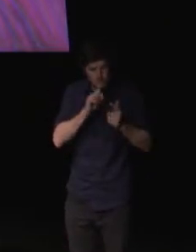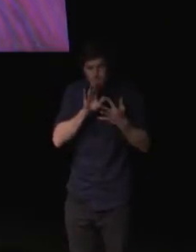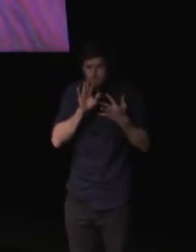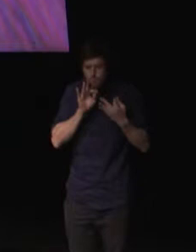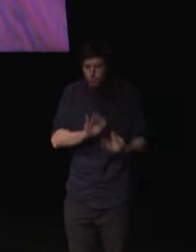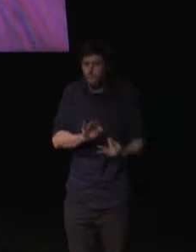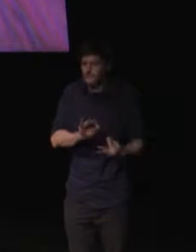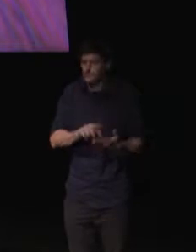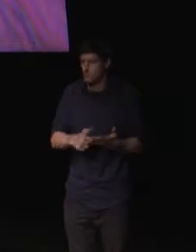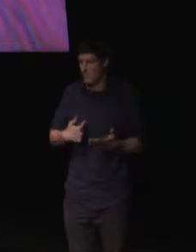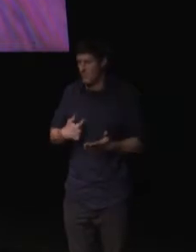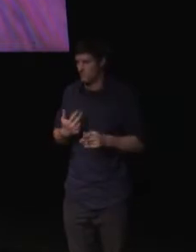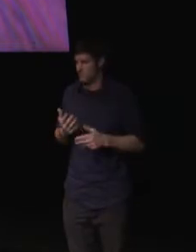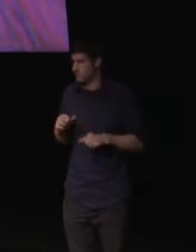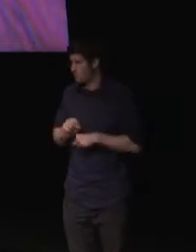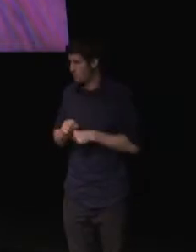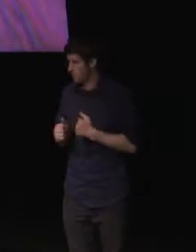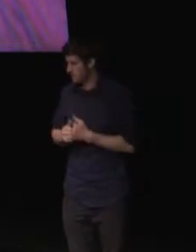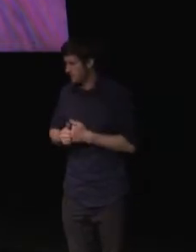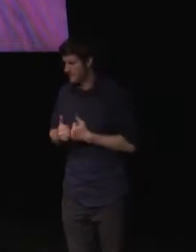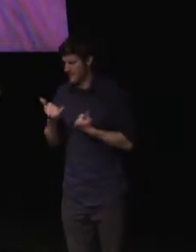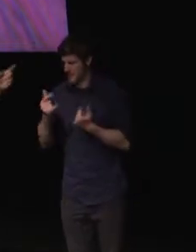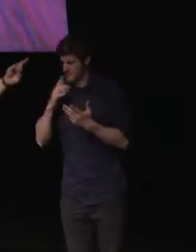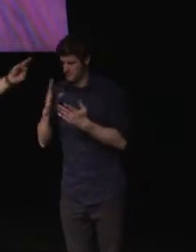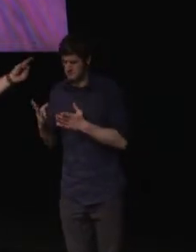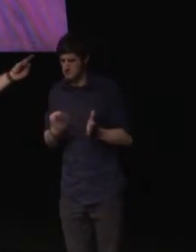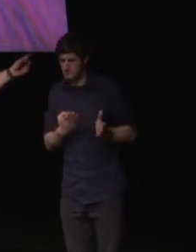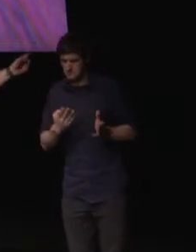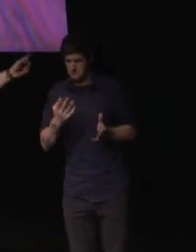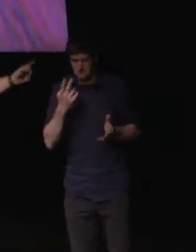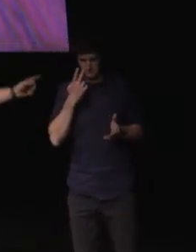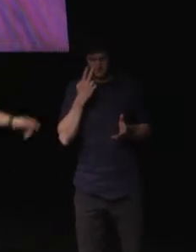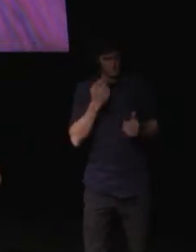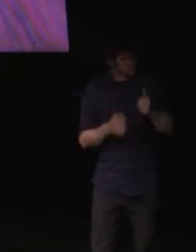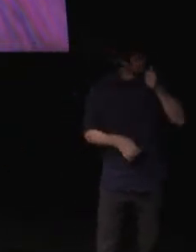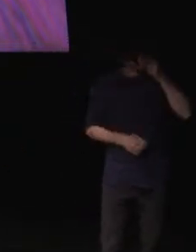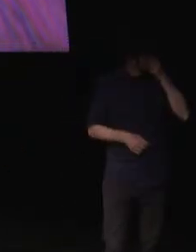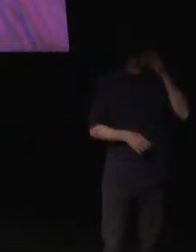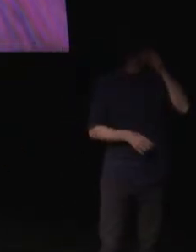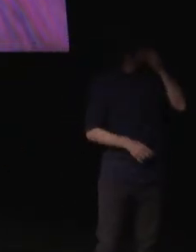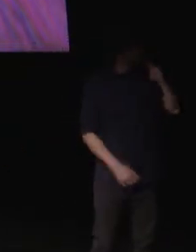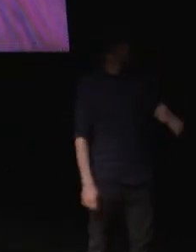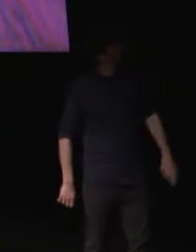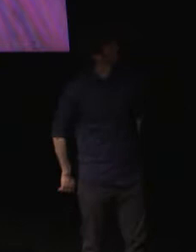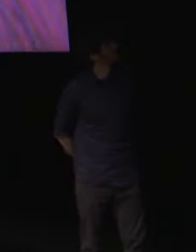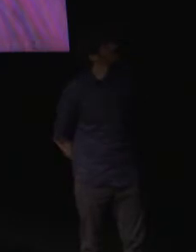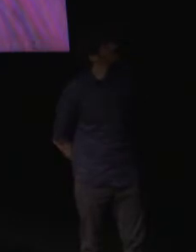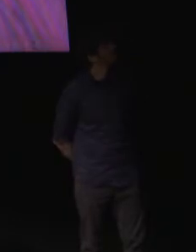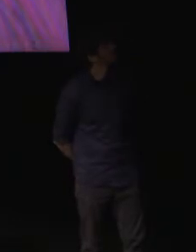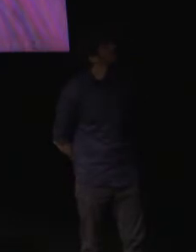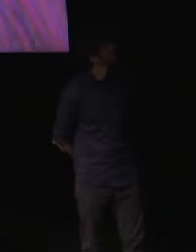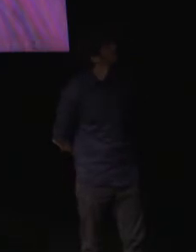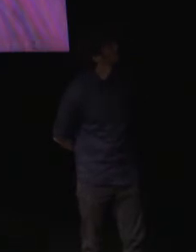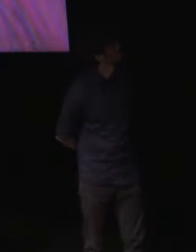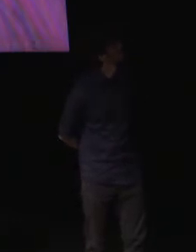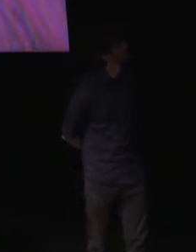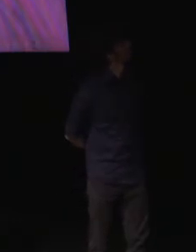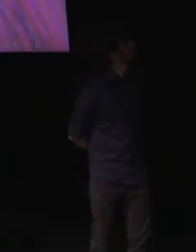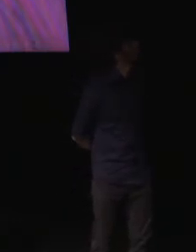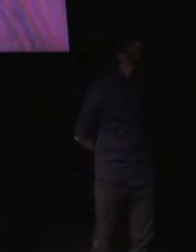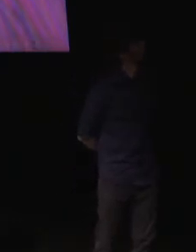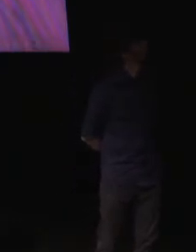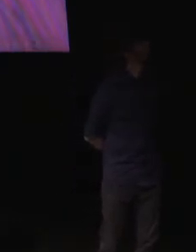what I was working with. So let's kind of look at it and we'll kind of see what it does. All right, so the next game we're going to do